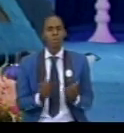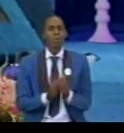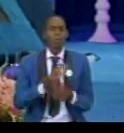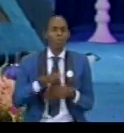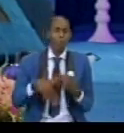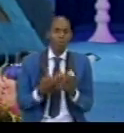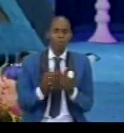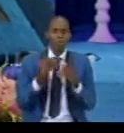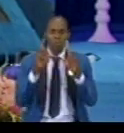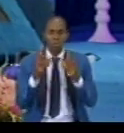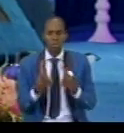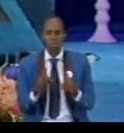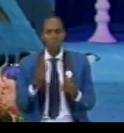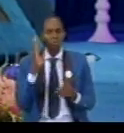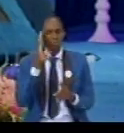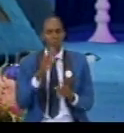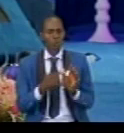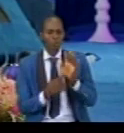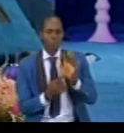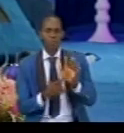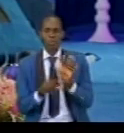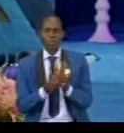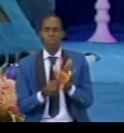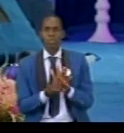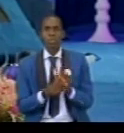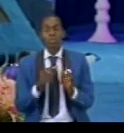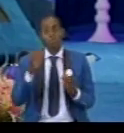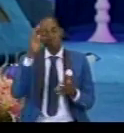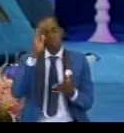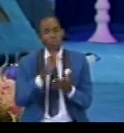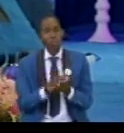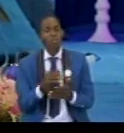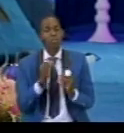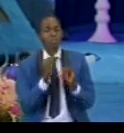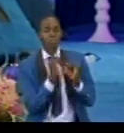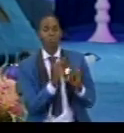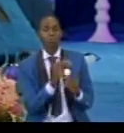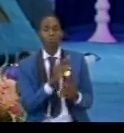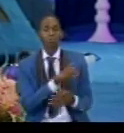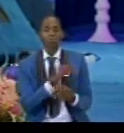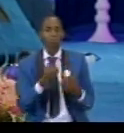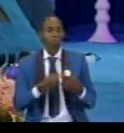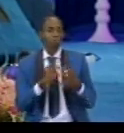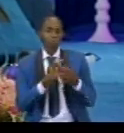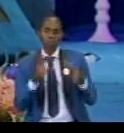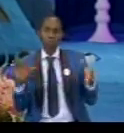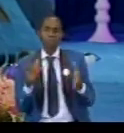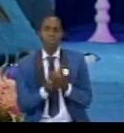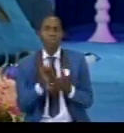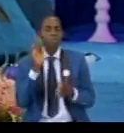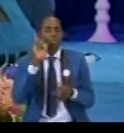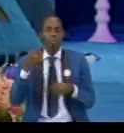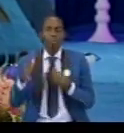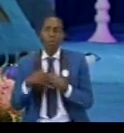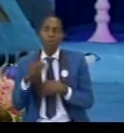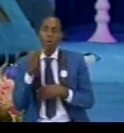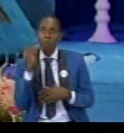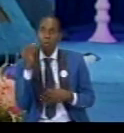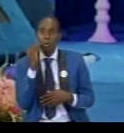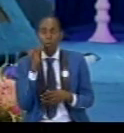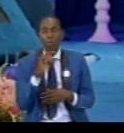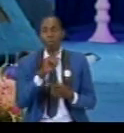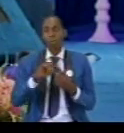negative. My husband now asked them to discharge me, that he would take me home. When we got home, we